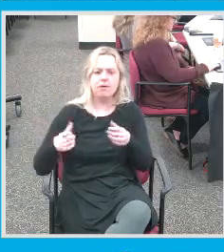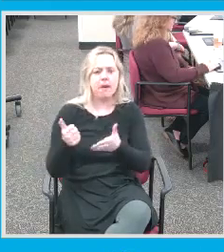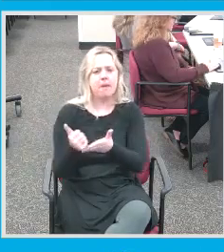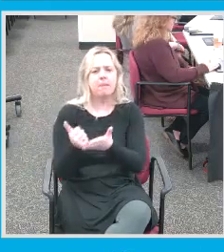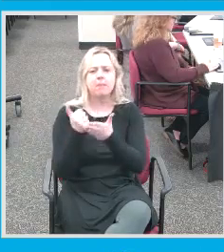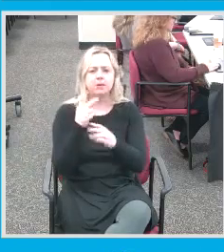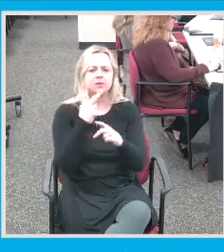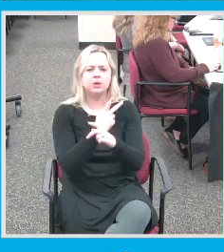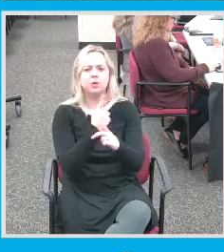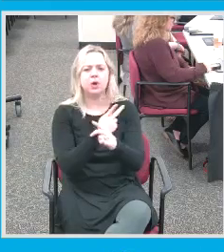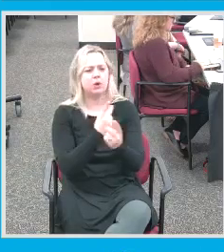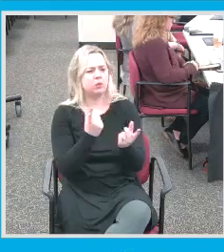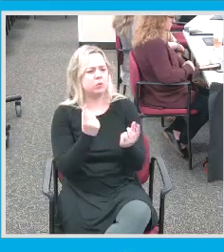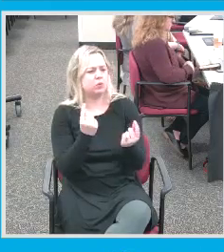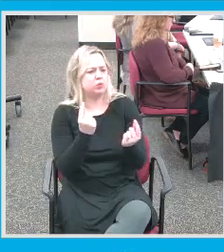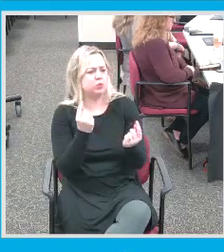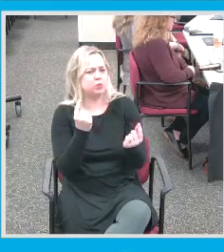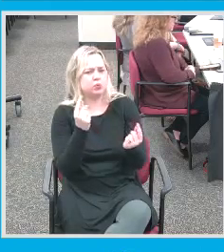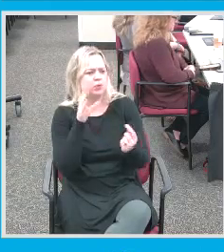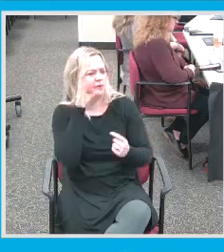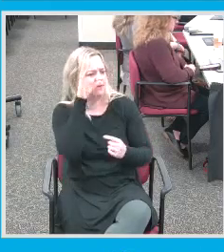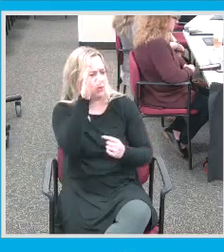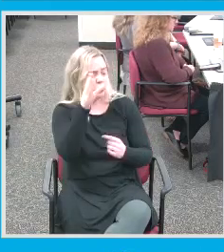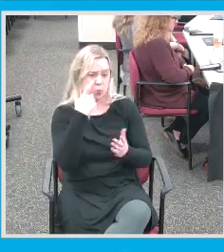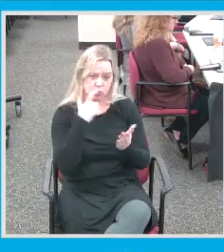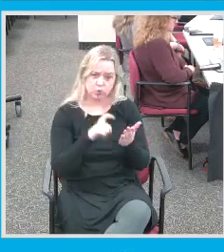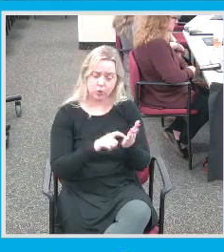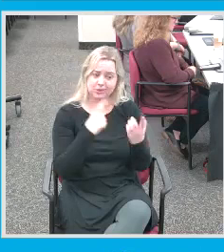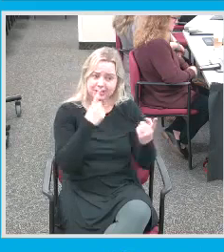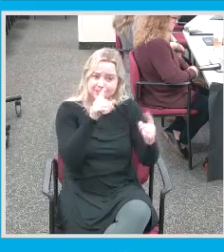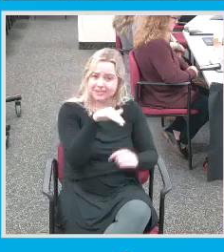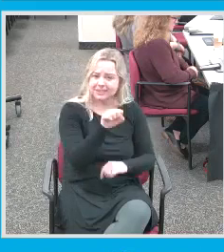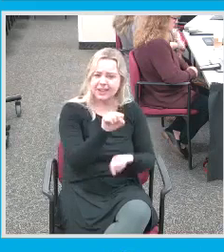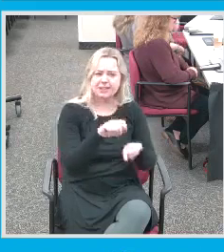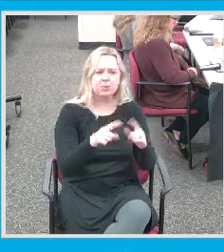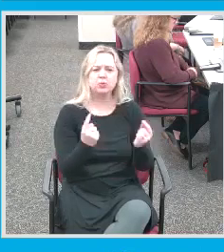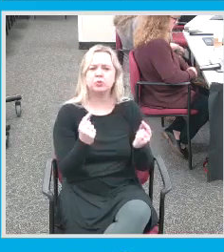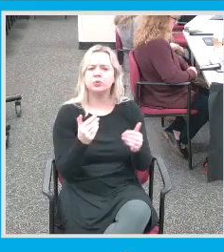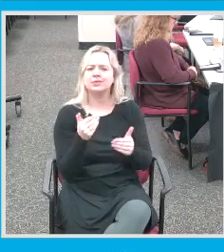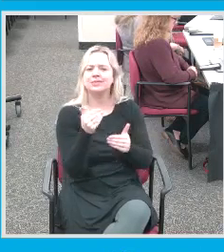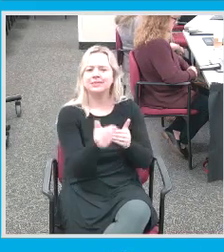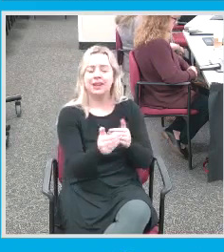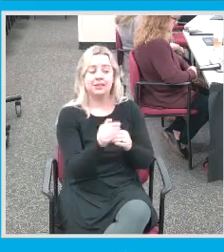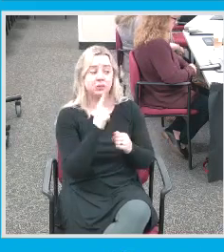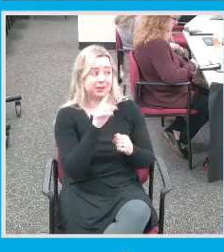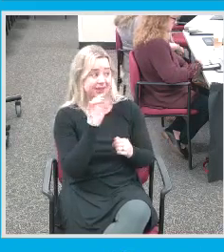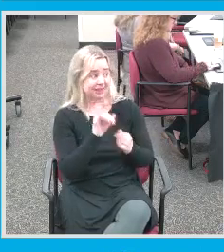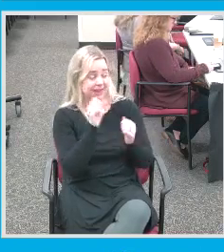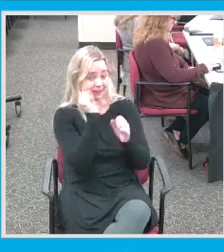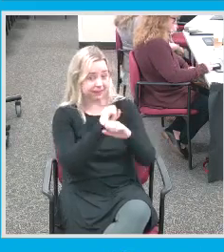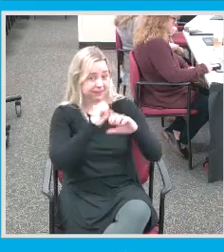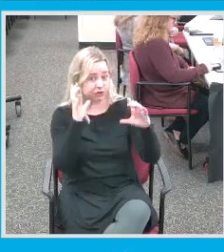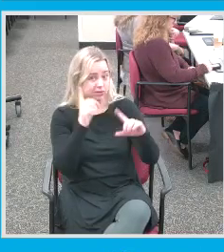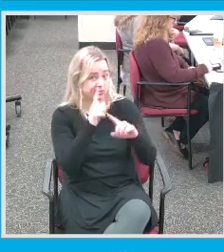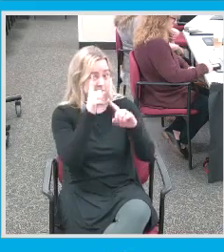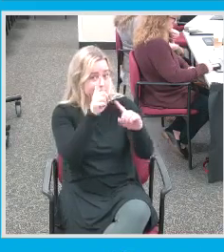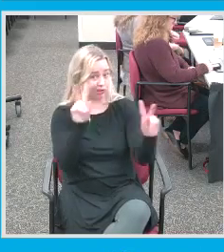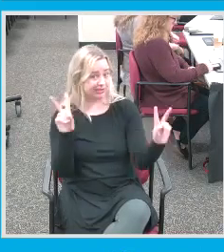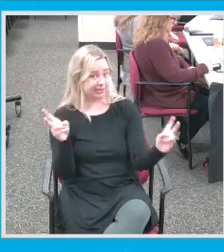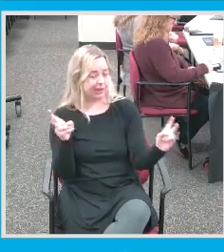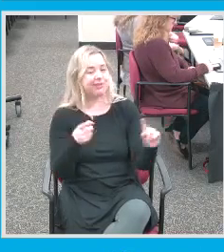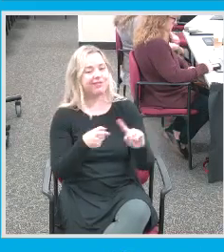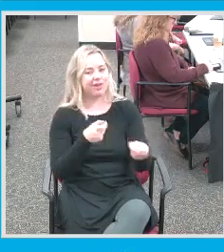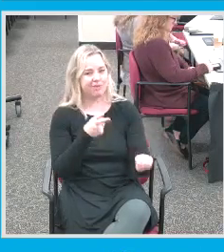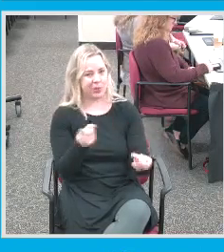this? We are seeing some successes, and what's next? And so the vision and mission statement that you see on here was co-drafted from the